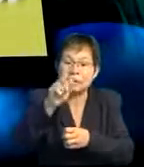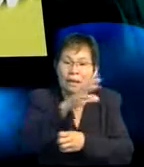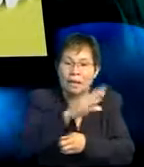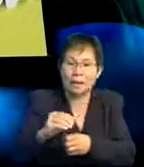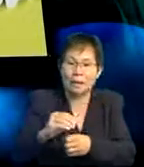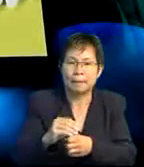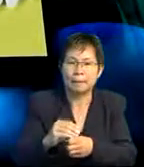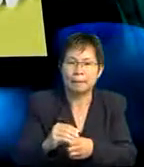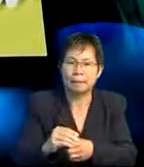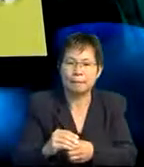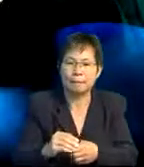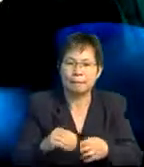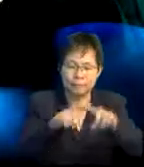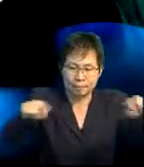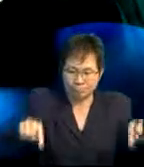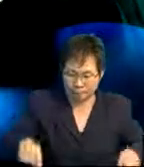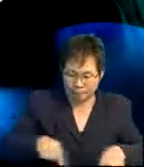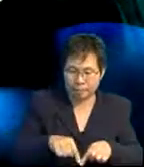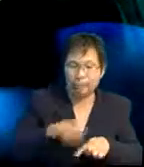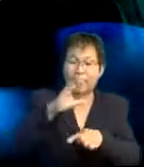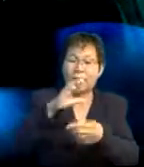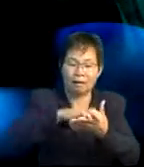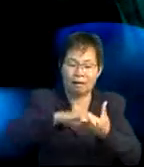and a manila card.